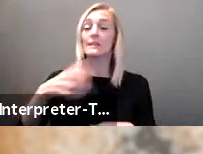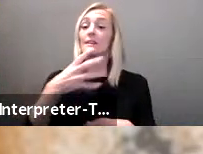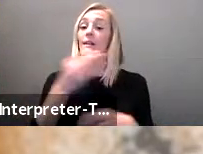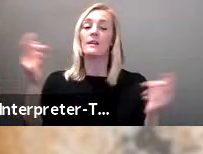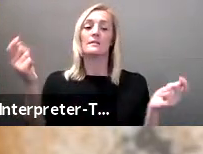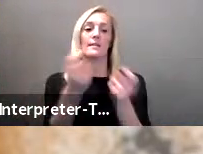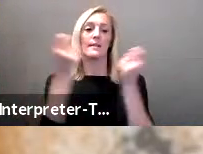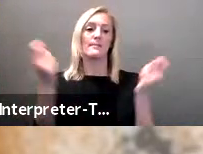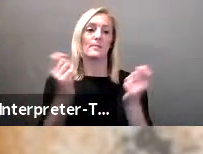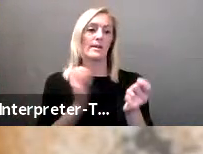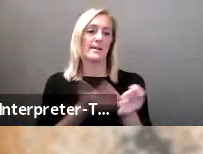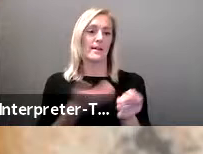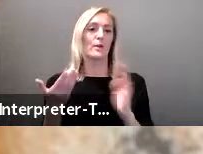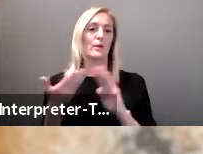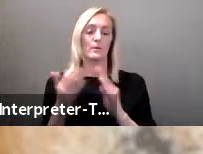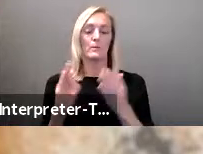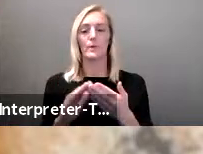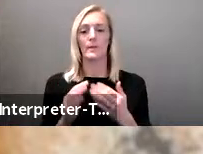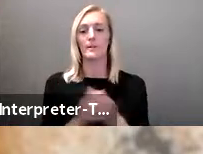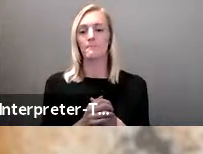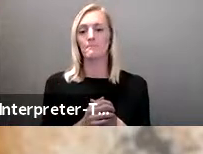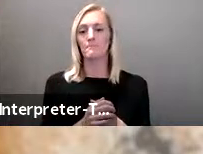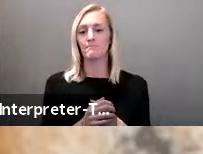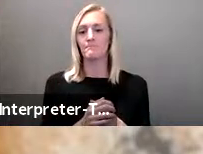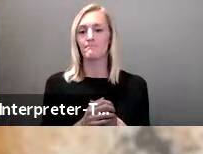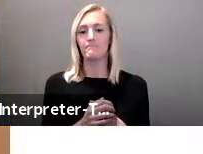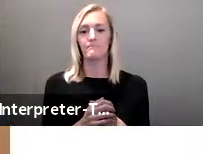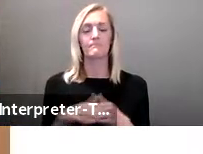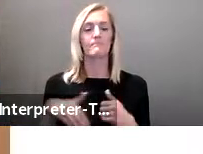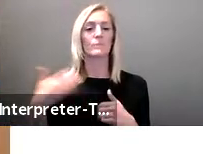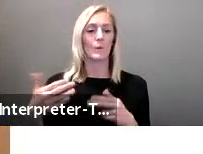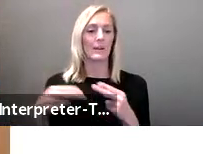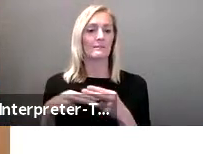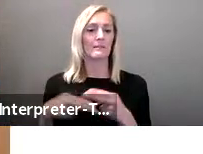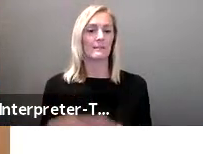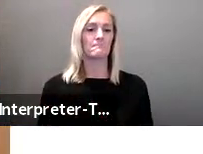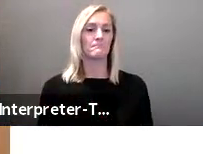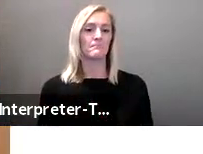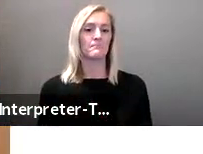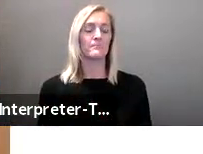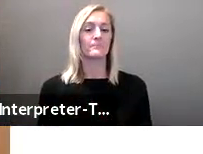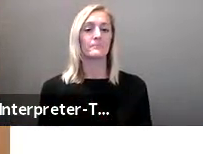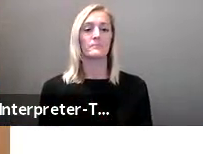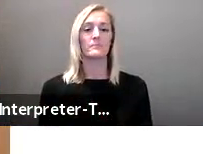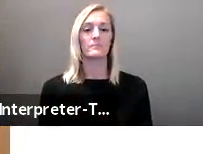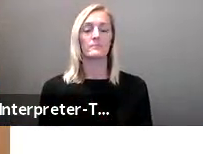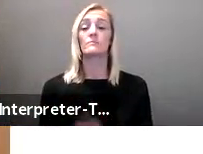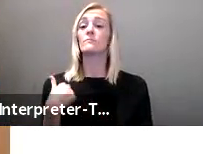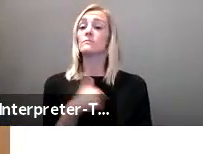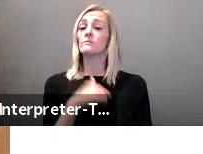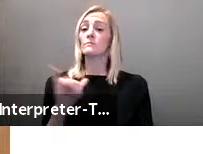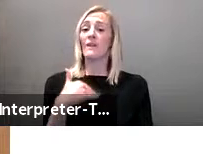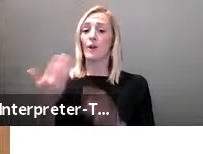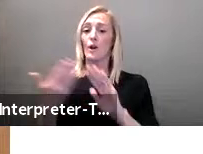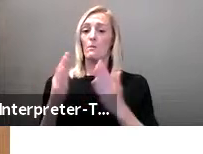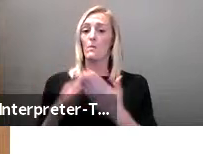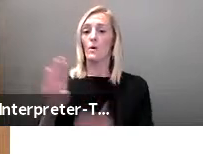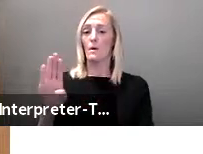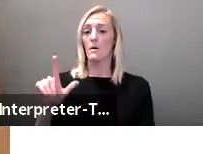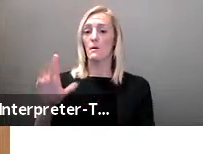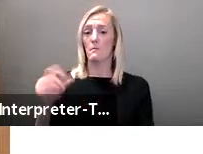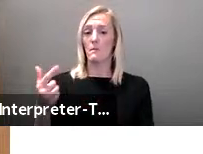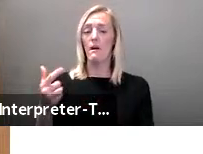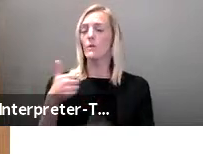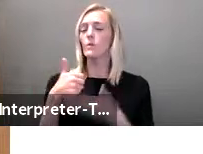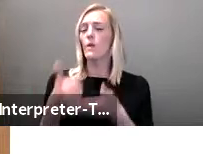our community. So that is the reality of this work. Next slide. We're also doing a community blog, and this helps to